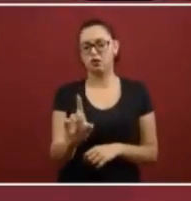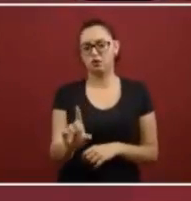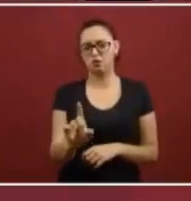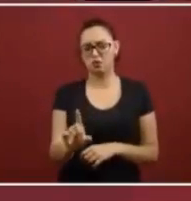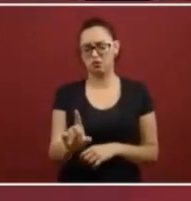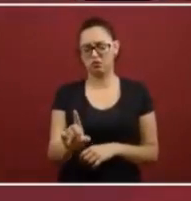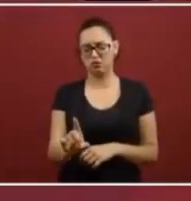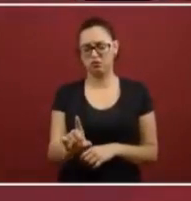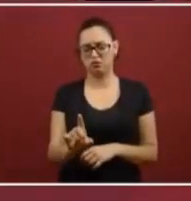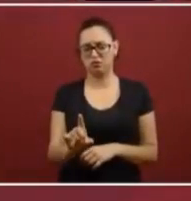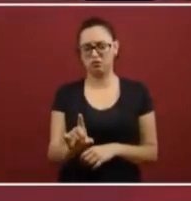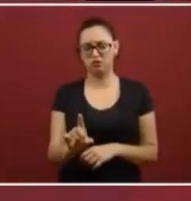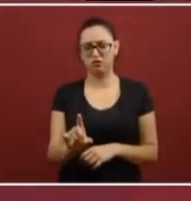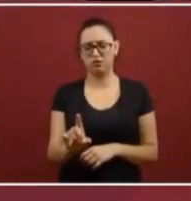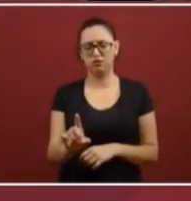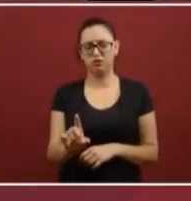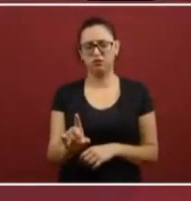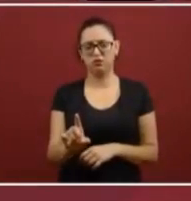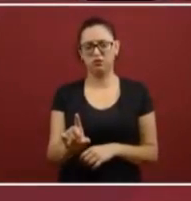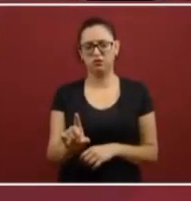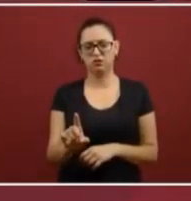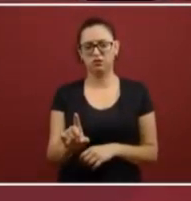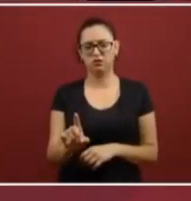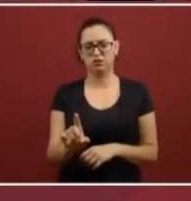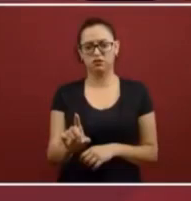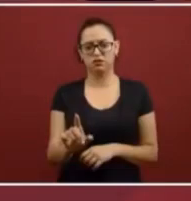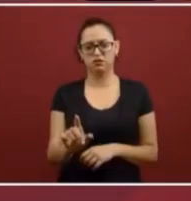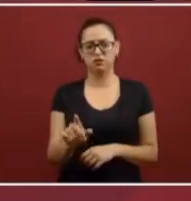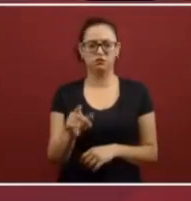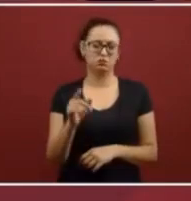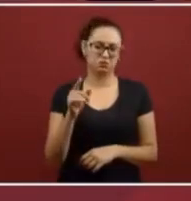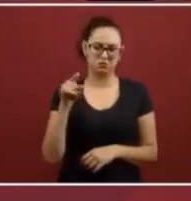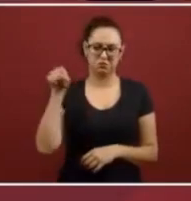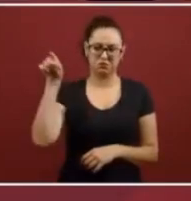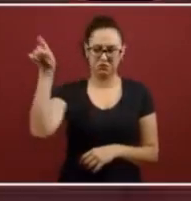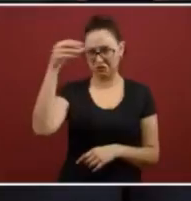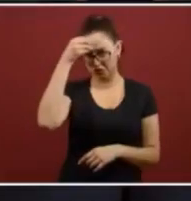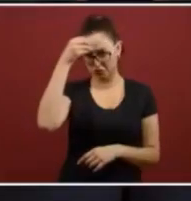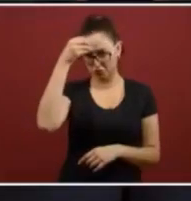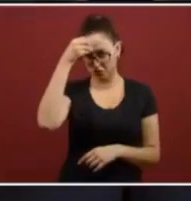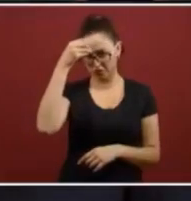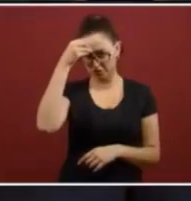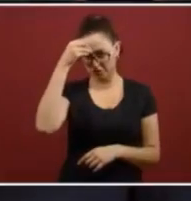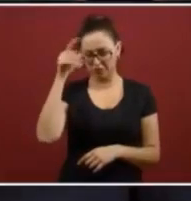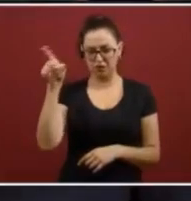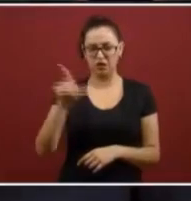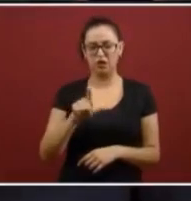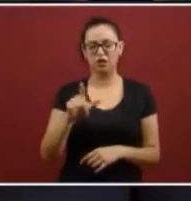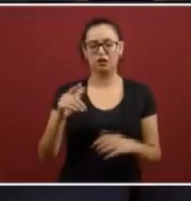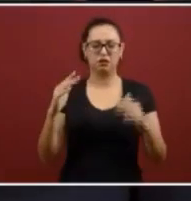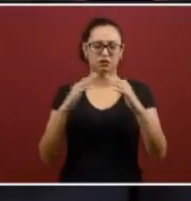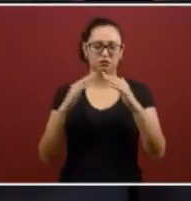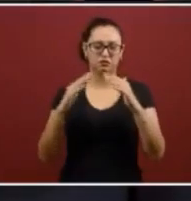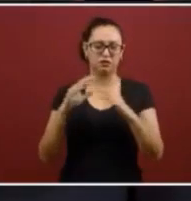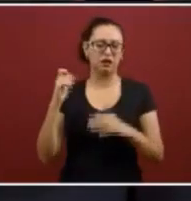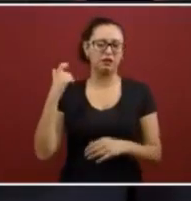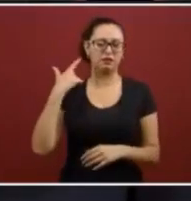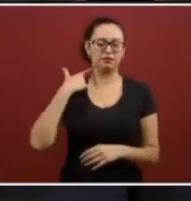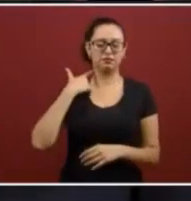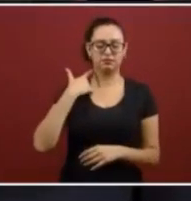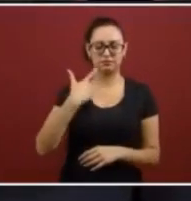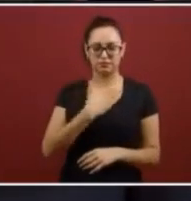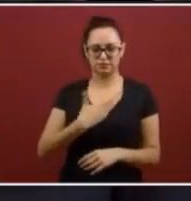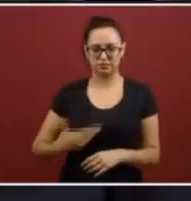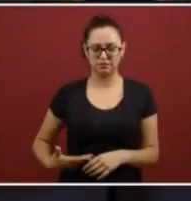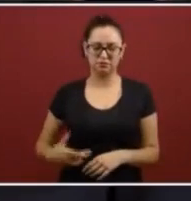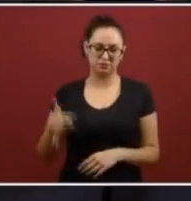on Sunday en of the Los luxury Pinos, vehicles in Los Pinos, y and lo